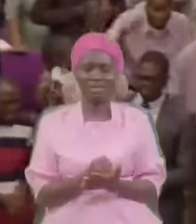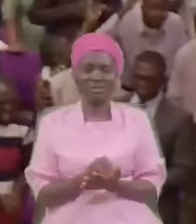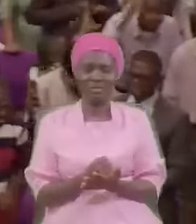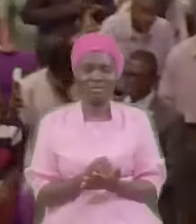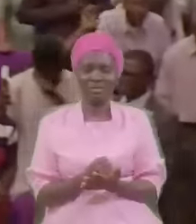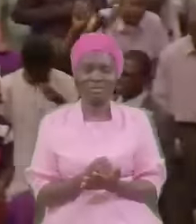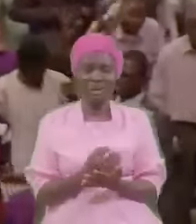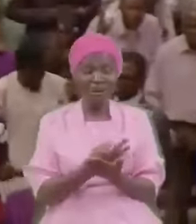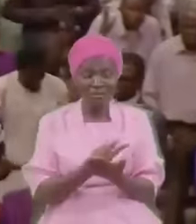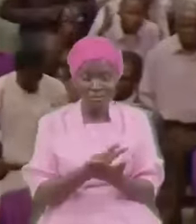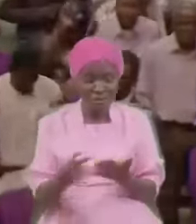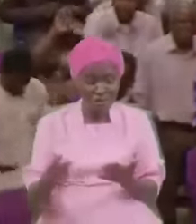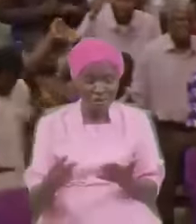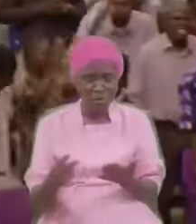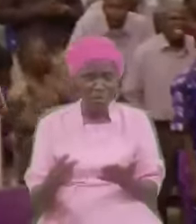Failure, you're doing your best.